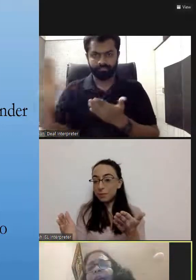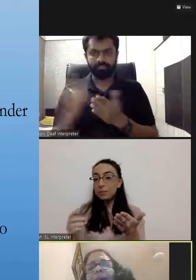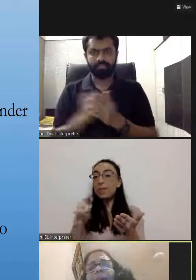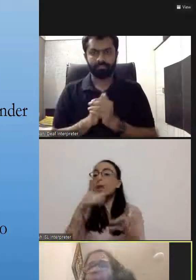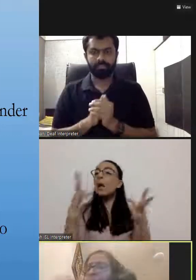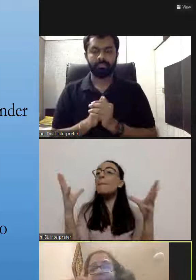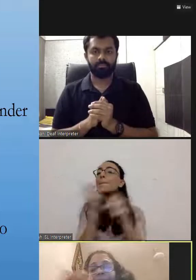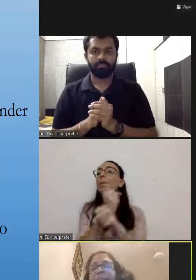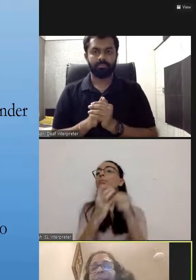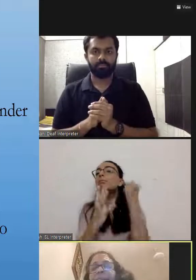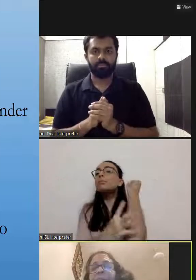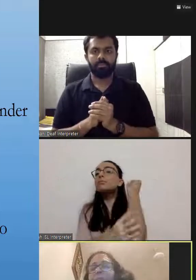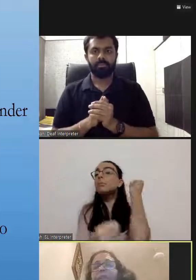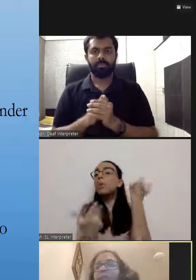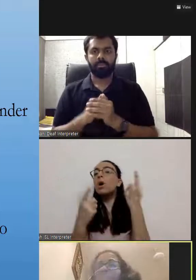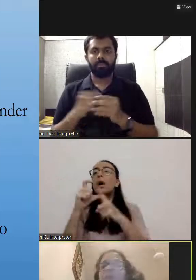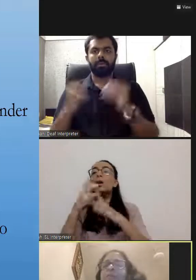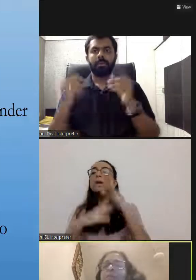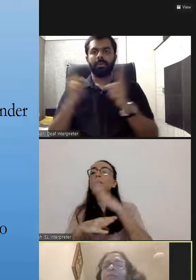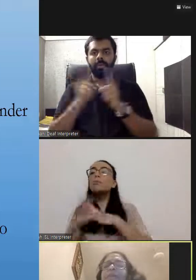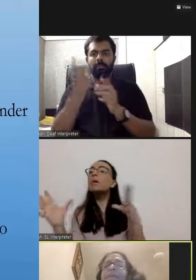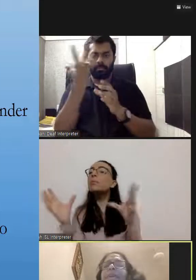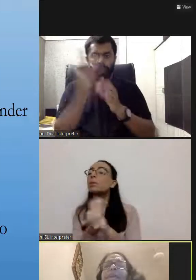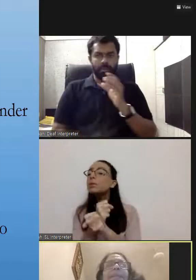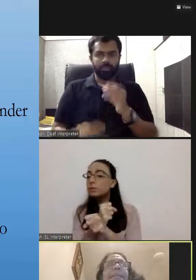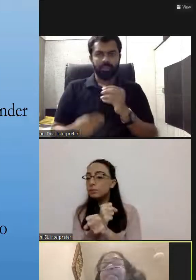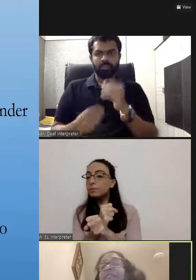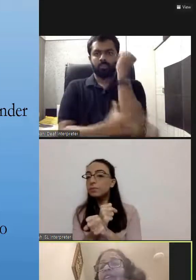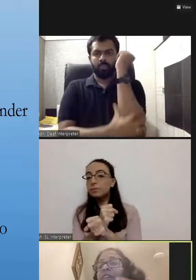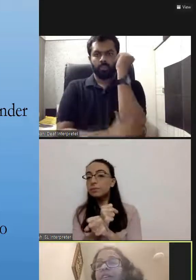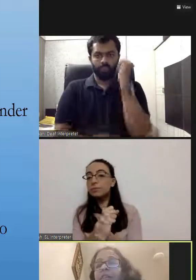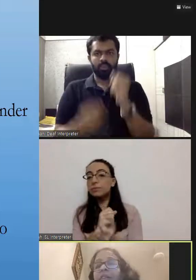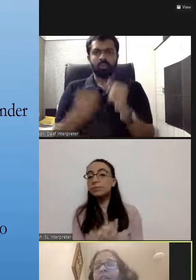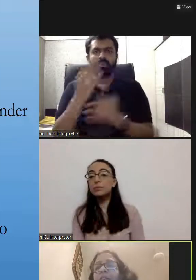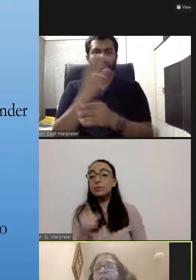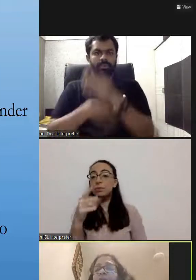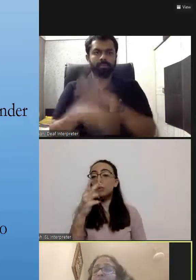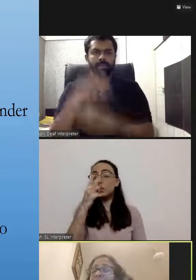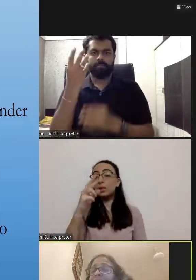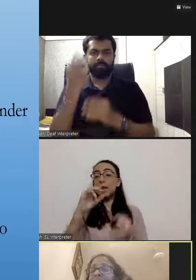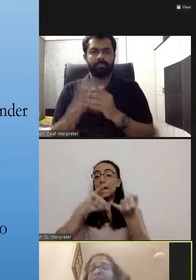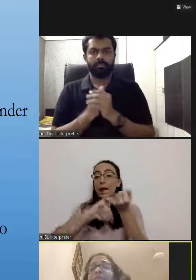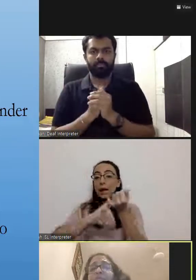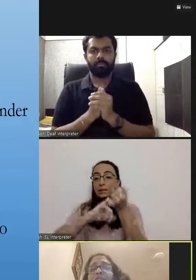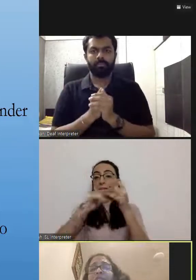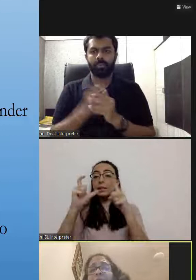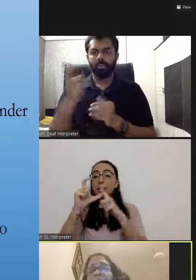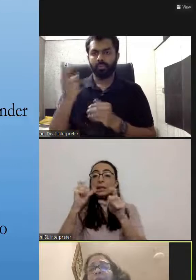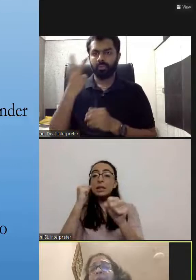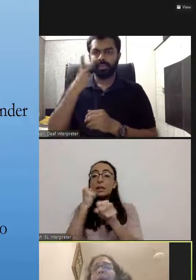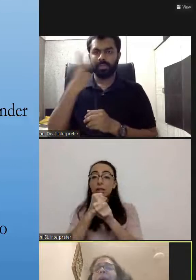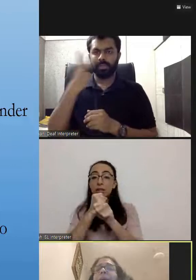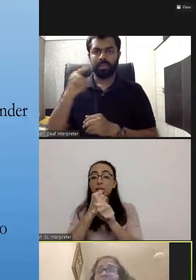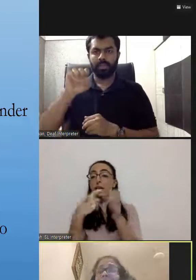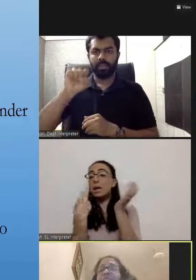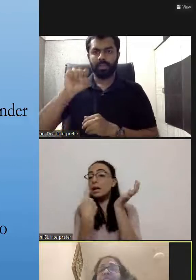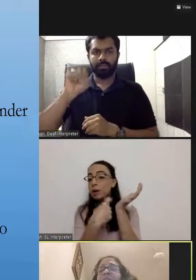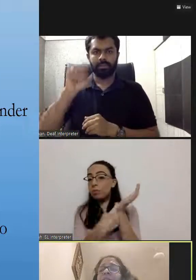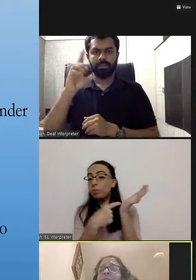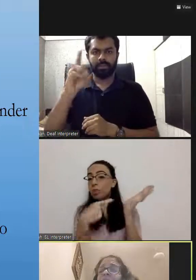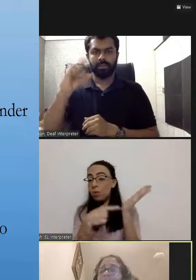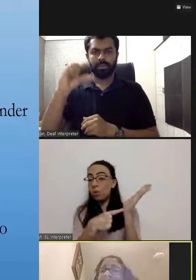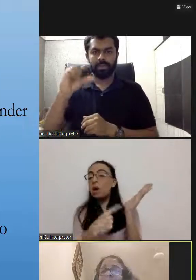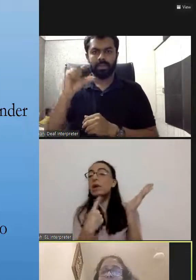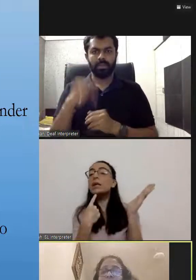Somewhere in the later, we can also see that at the SDG report, the 2018 flagship report